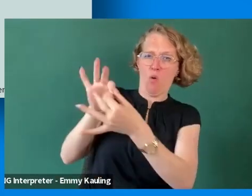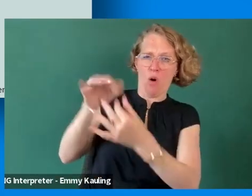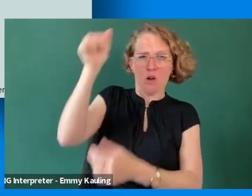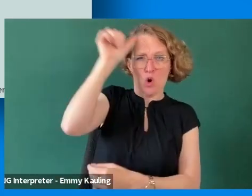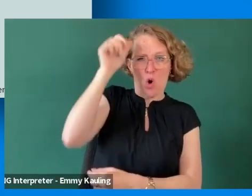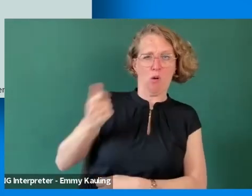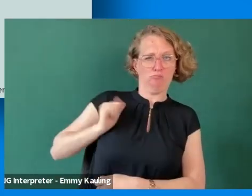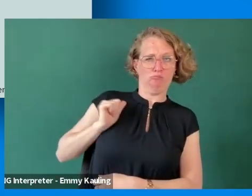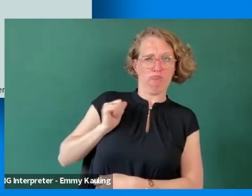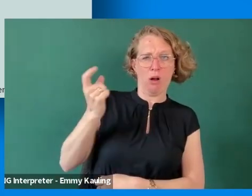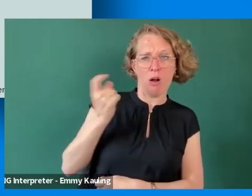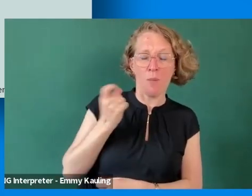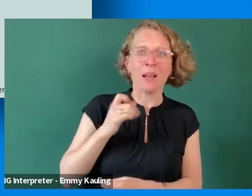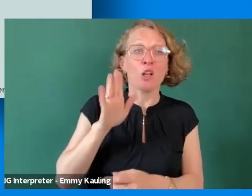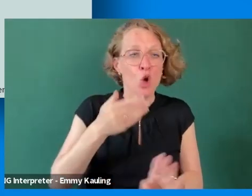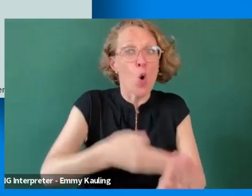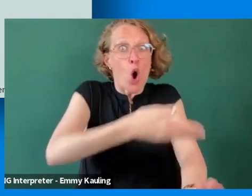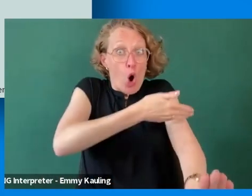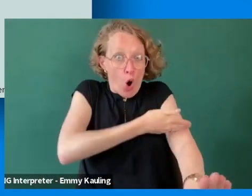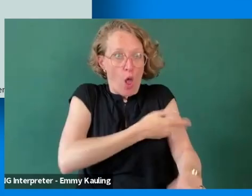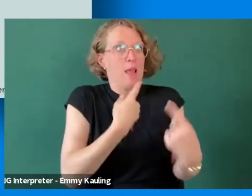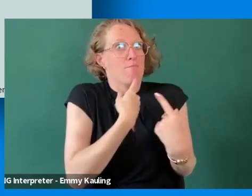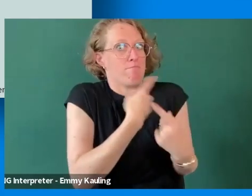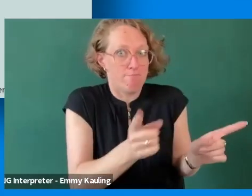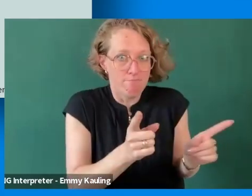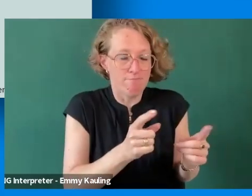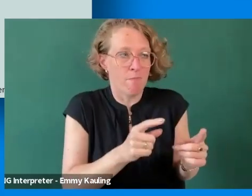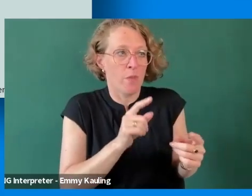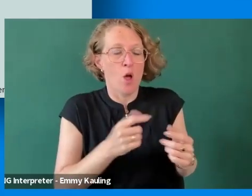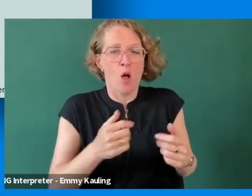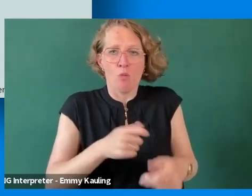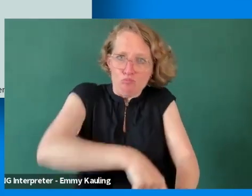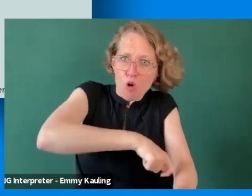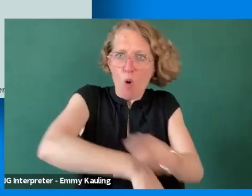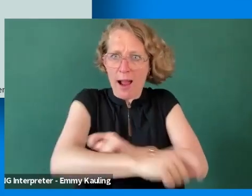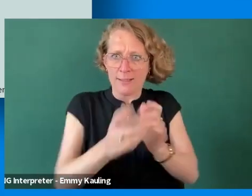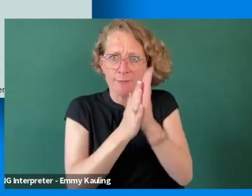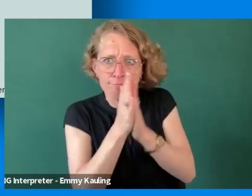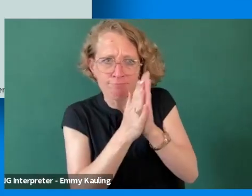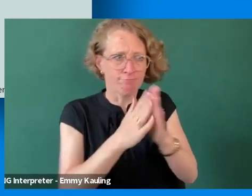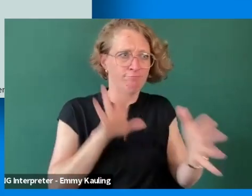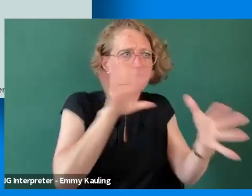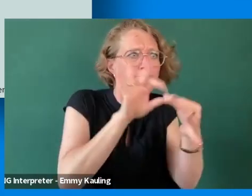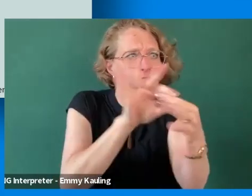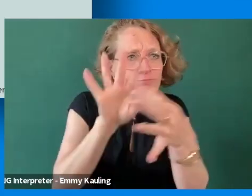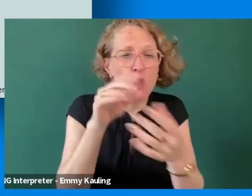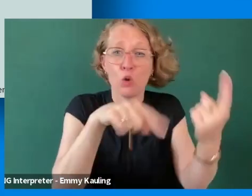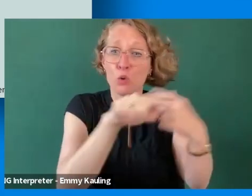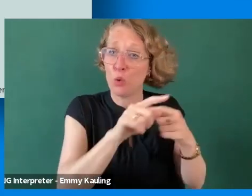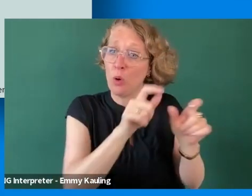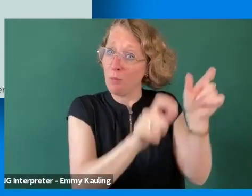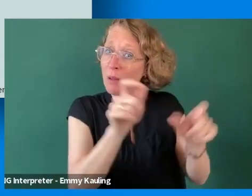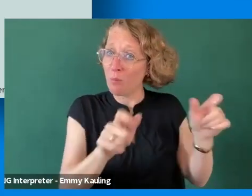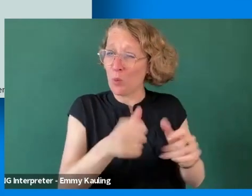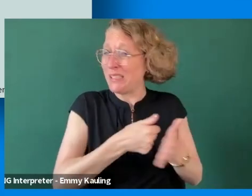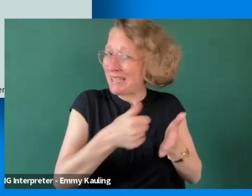them. So early proactive engagement based on targeting those range of applicants that you don't typically see is